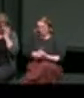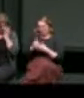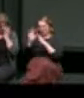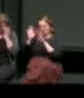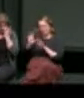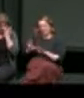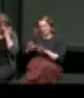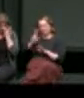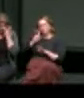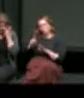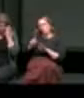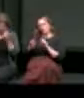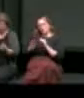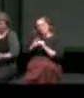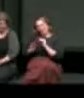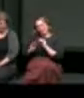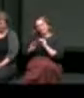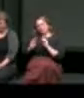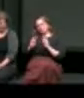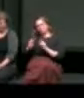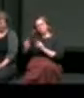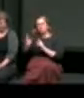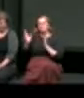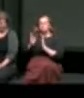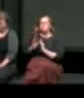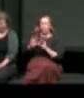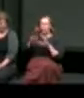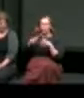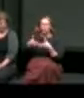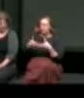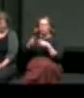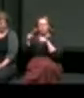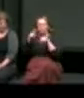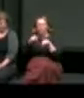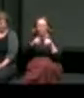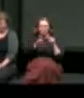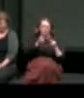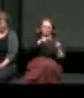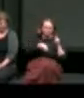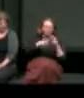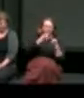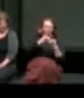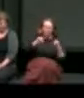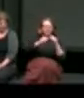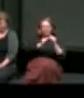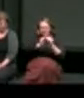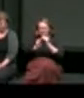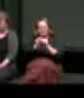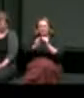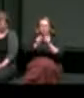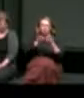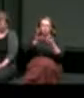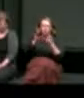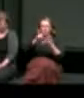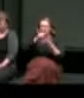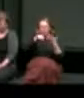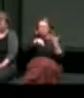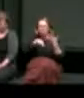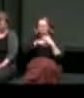reserved for maintenance. So we have some small crews come and fix the equipment, do some services, stuff like